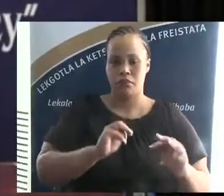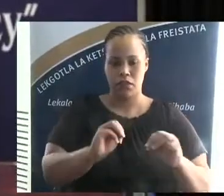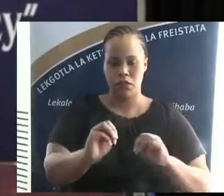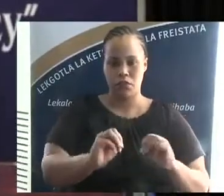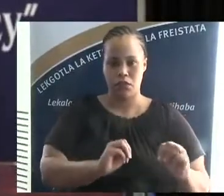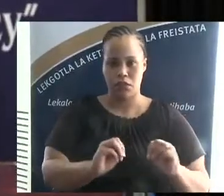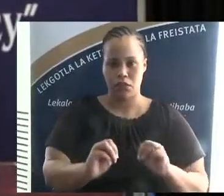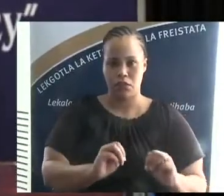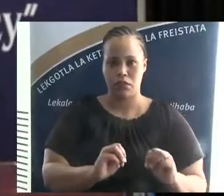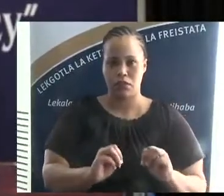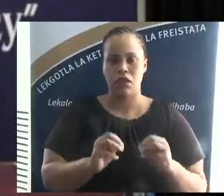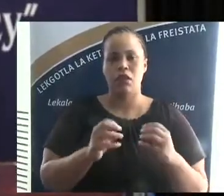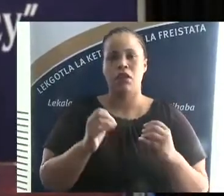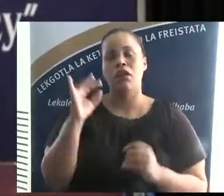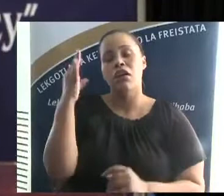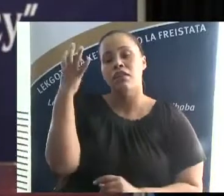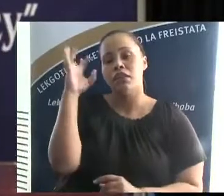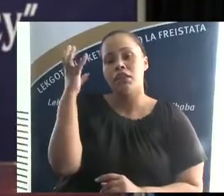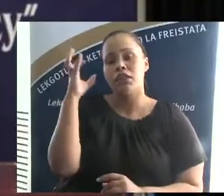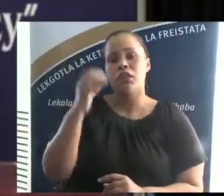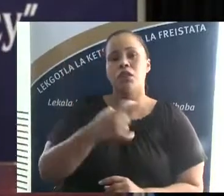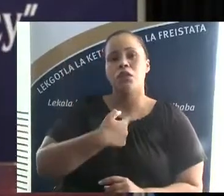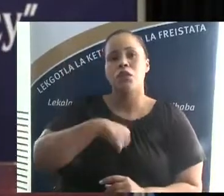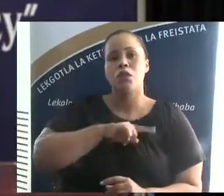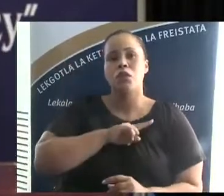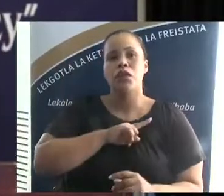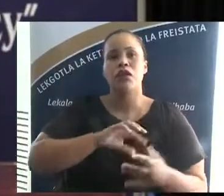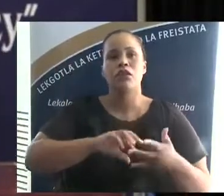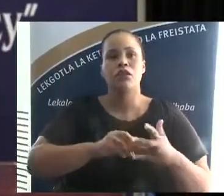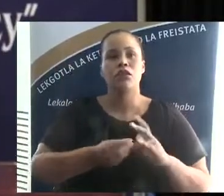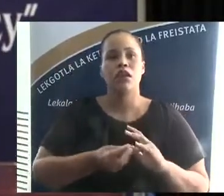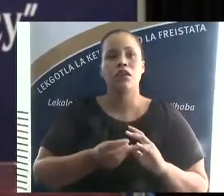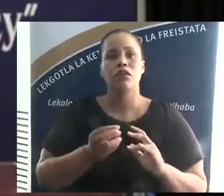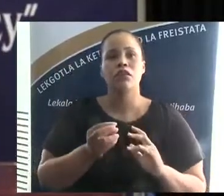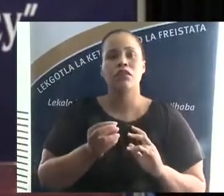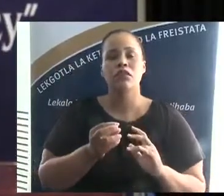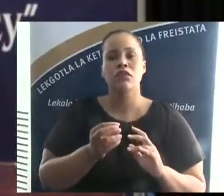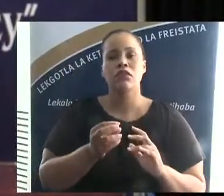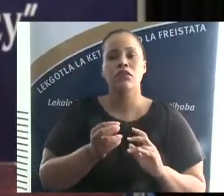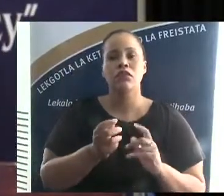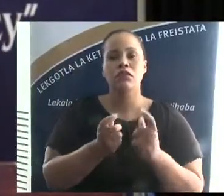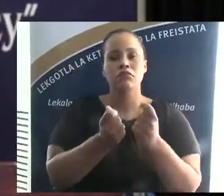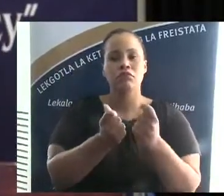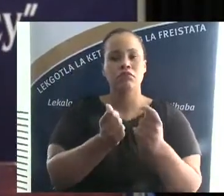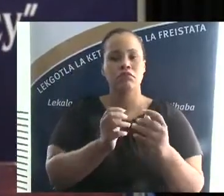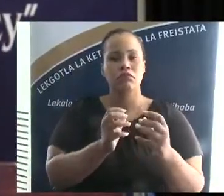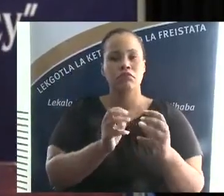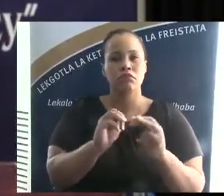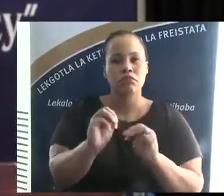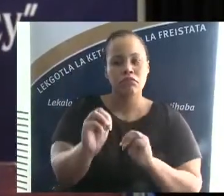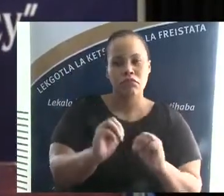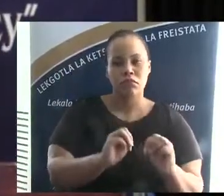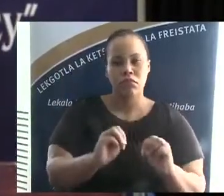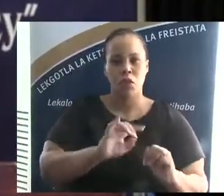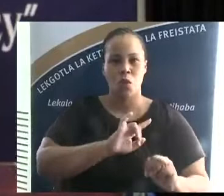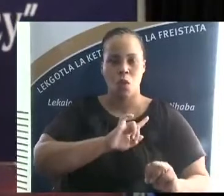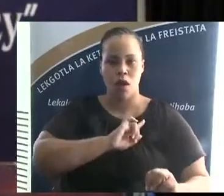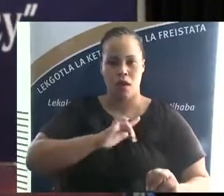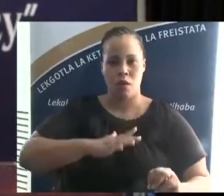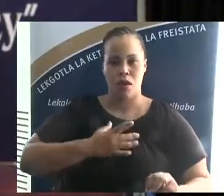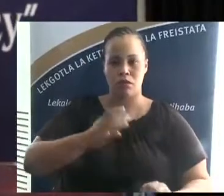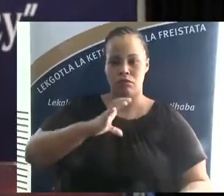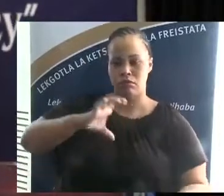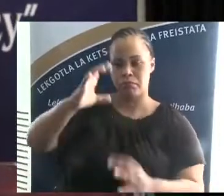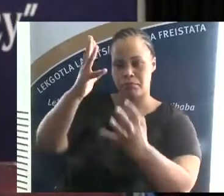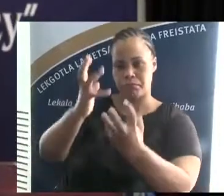Speaker, the province continues to enhance the liquidity management to sustain a cash positive position that allows us